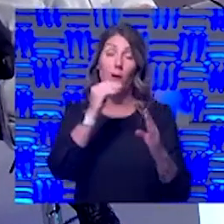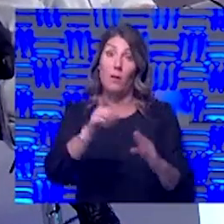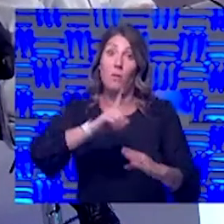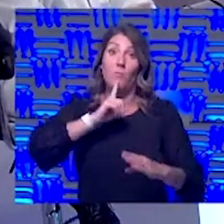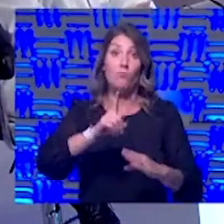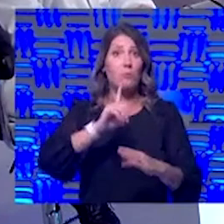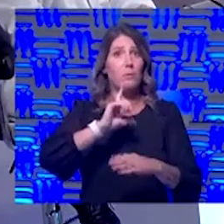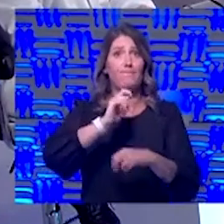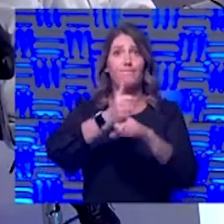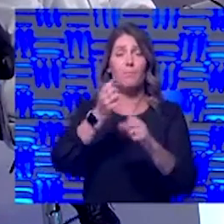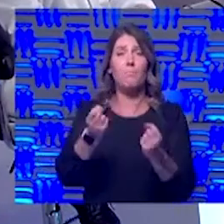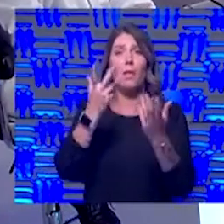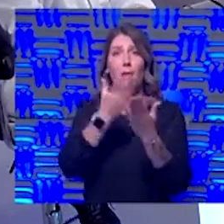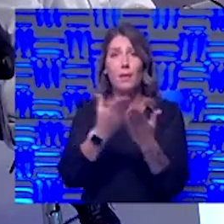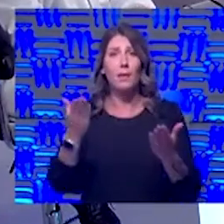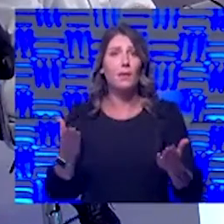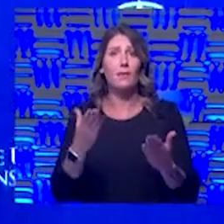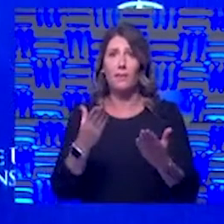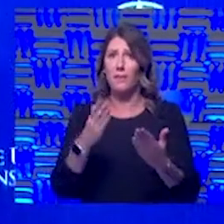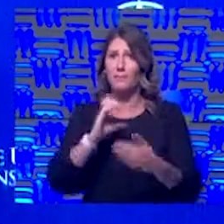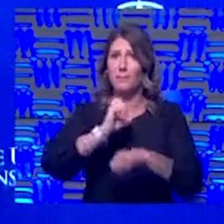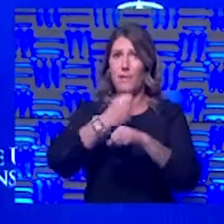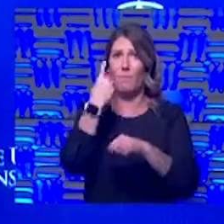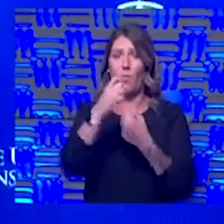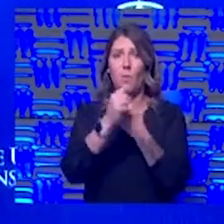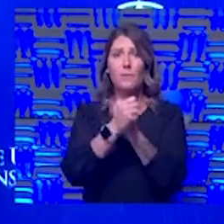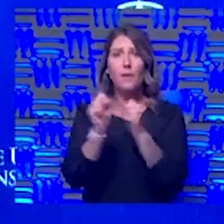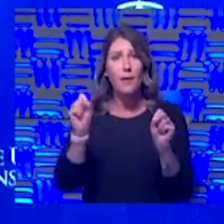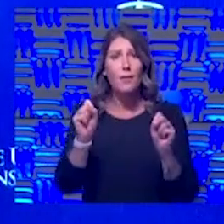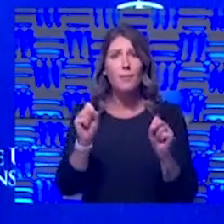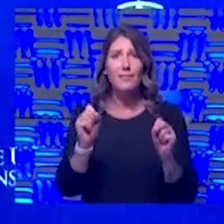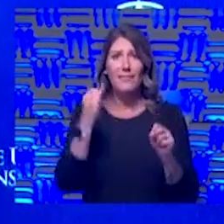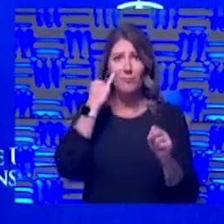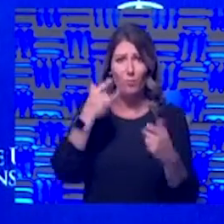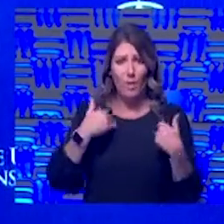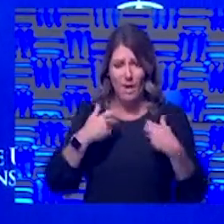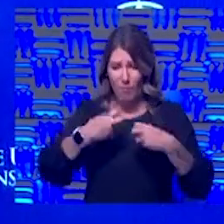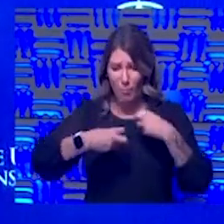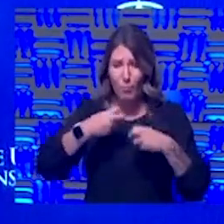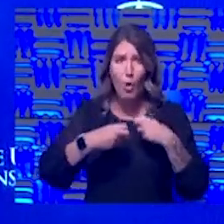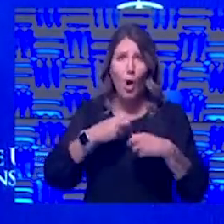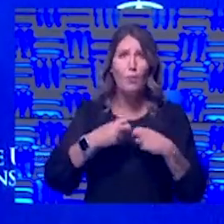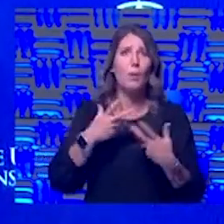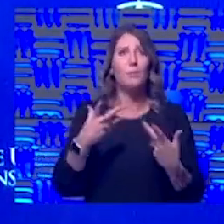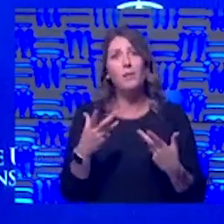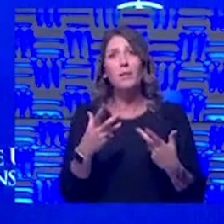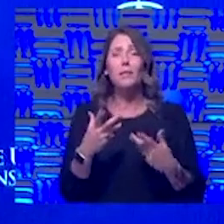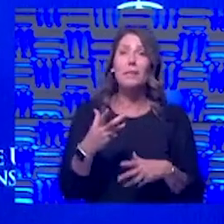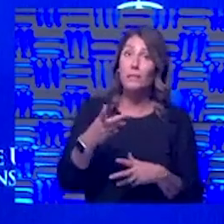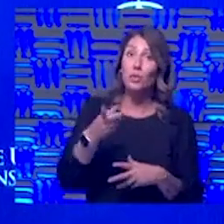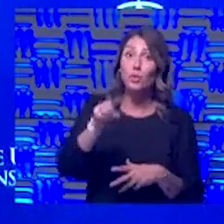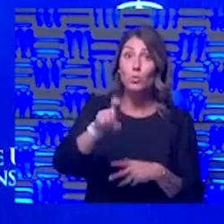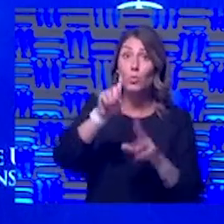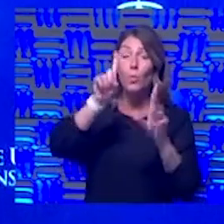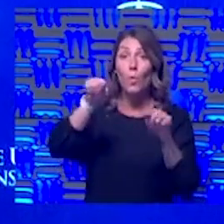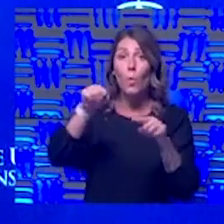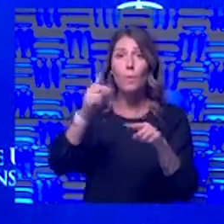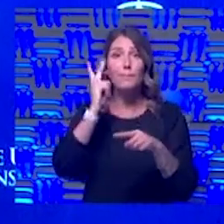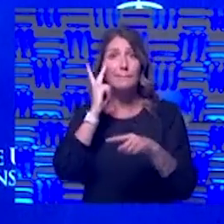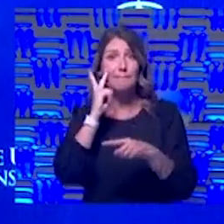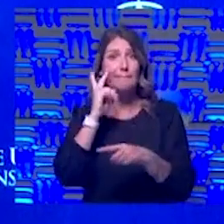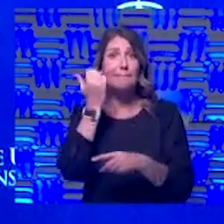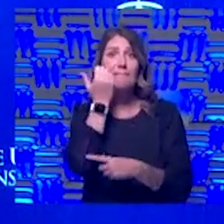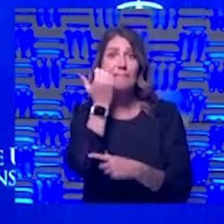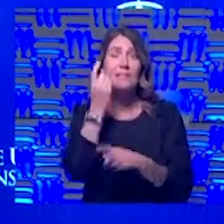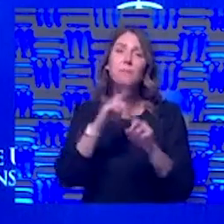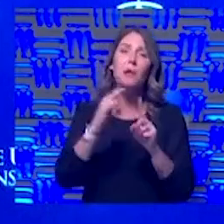I mean, it's the kind of thing, if you have a dental problem, you have a cavity that's painful, go see your dentist. If you just want to go get your teeth cleaned, if you want to wait a while, fine. But